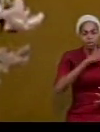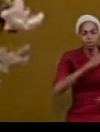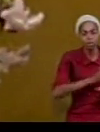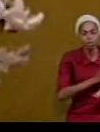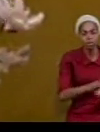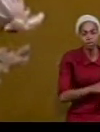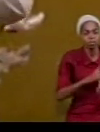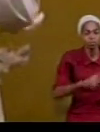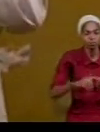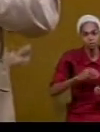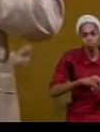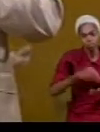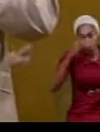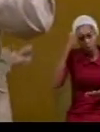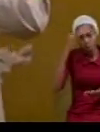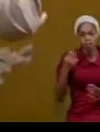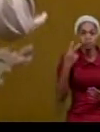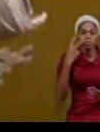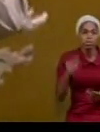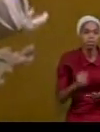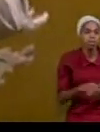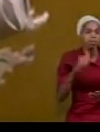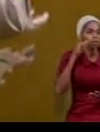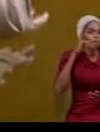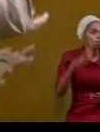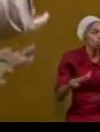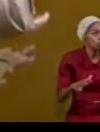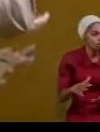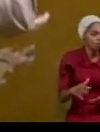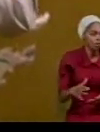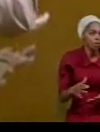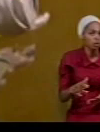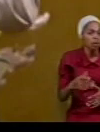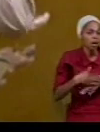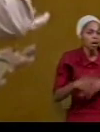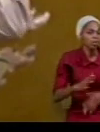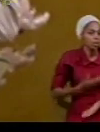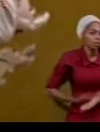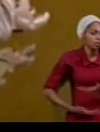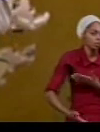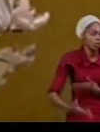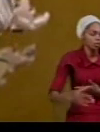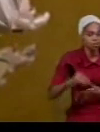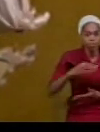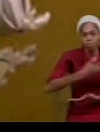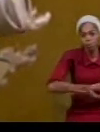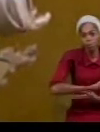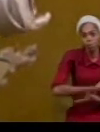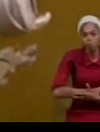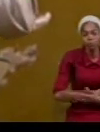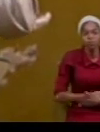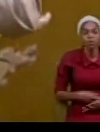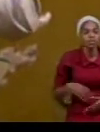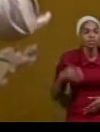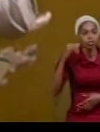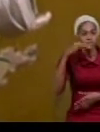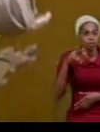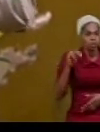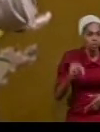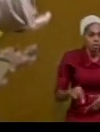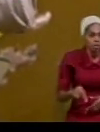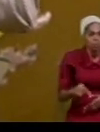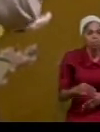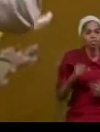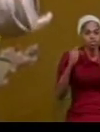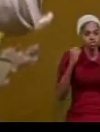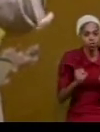of delivery with a baby, she needs strength to recuperate. And then her immunization levels are low. And the baby